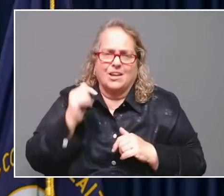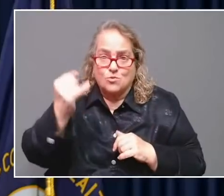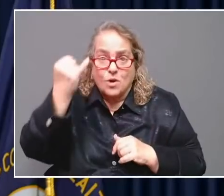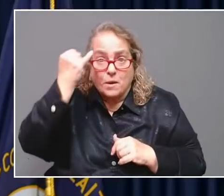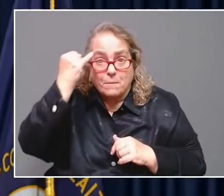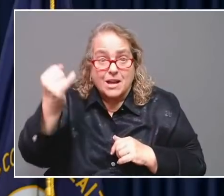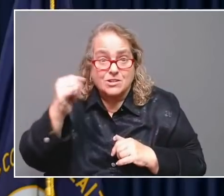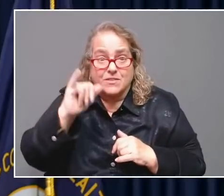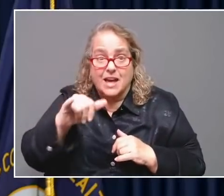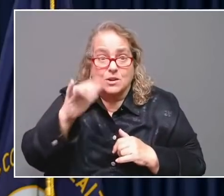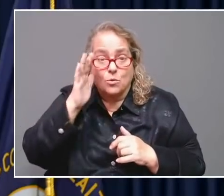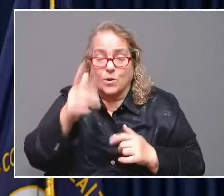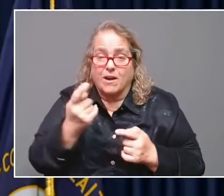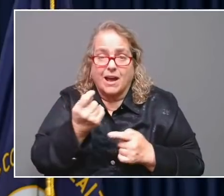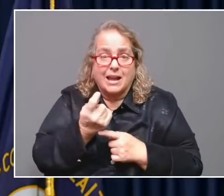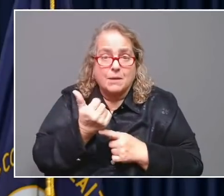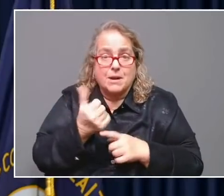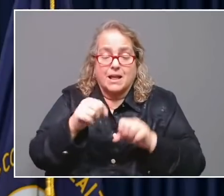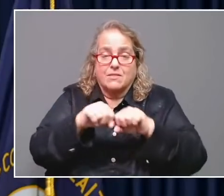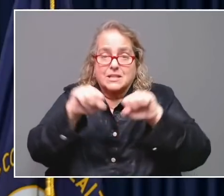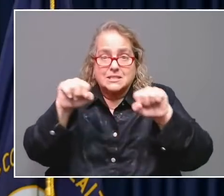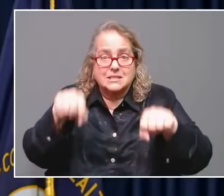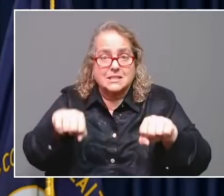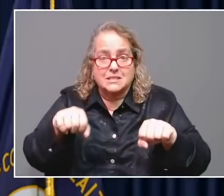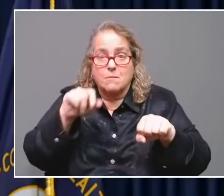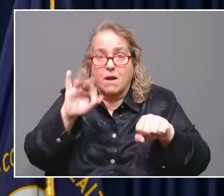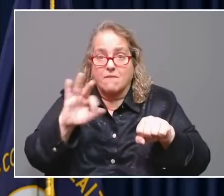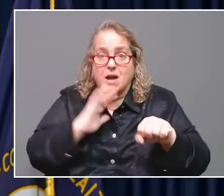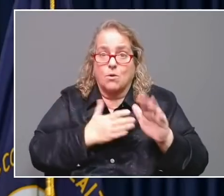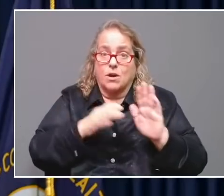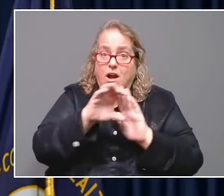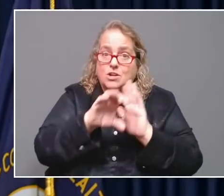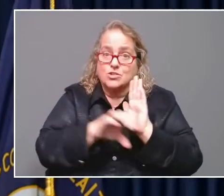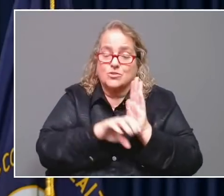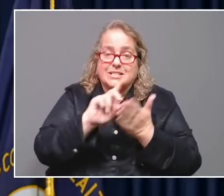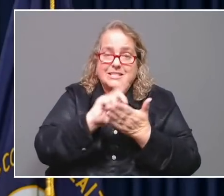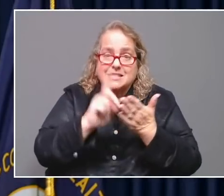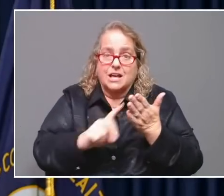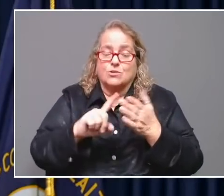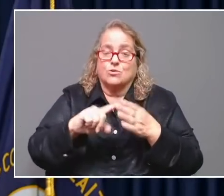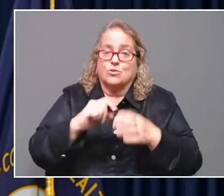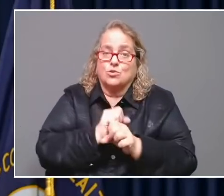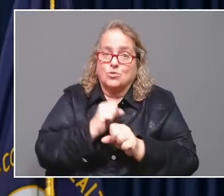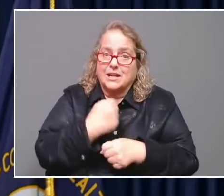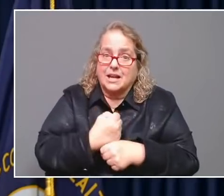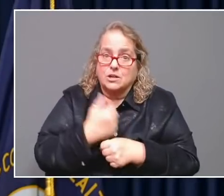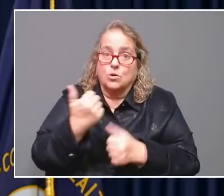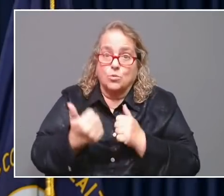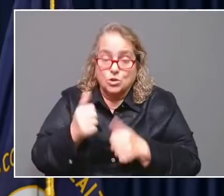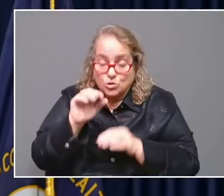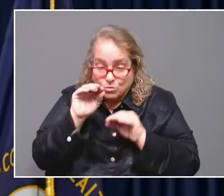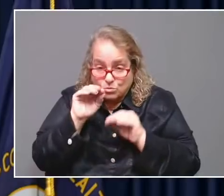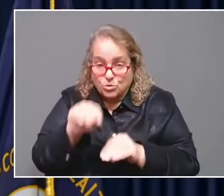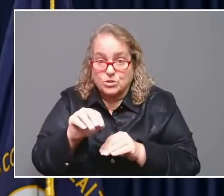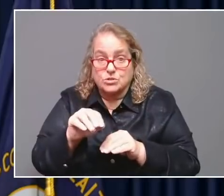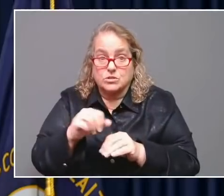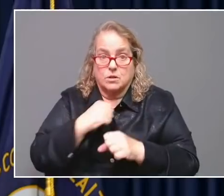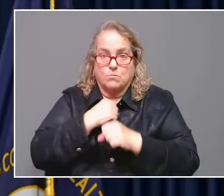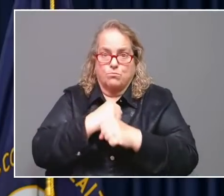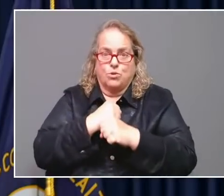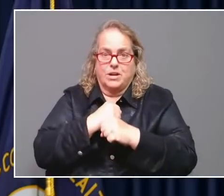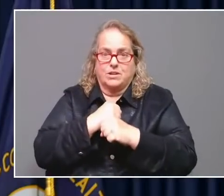virtually eliminate the system that our Constitution is designed to create, which puts guardrails on